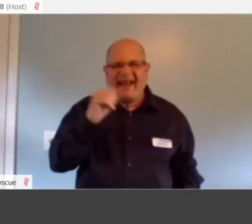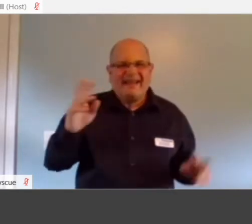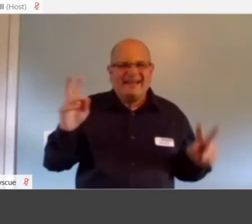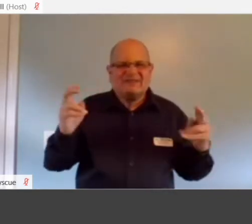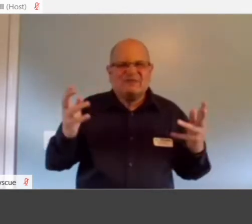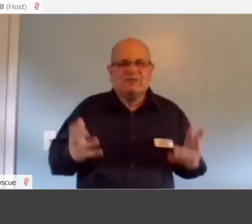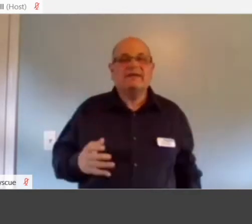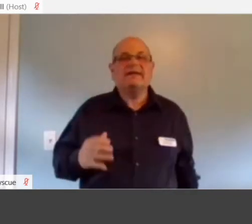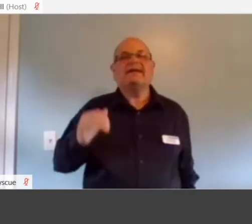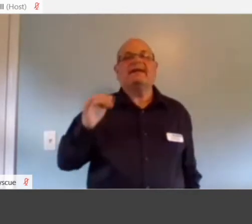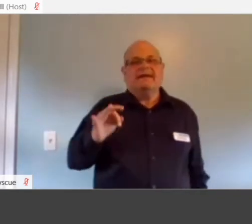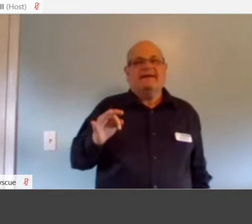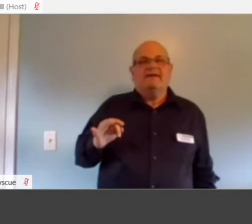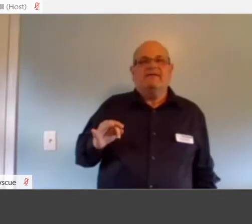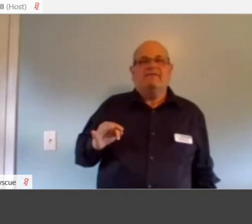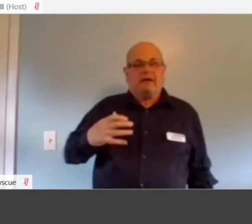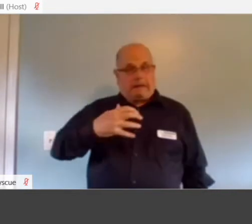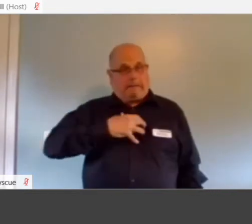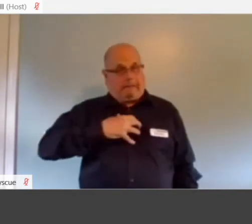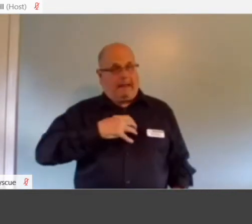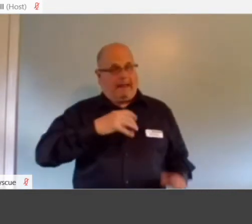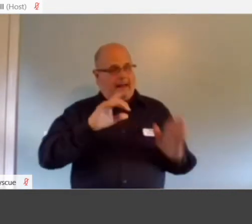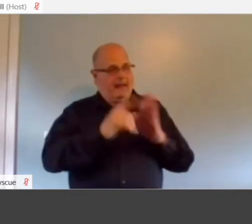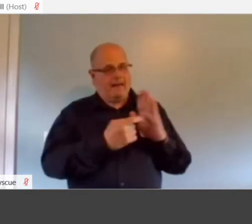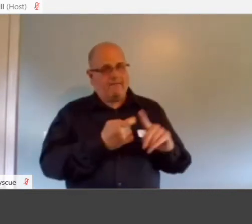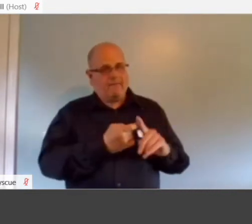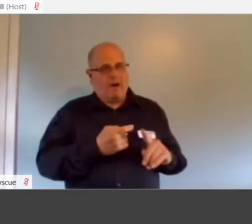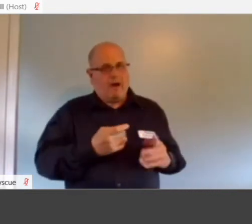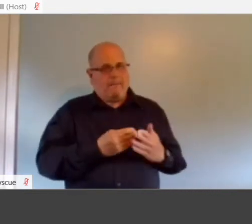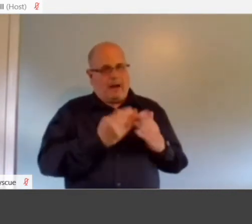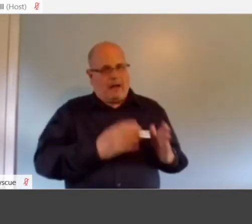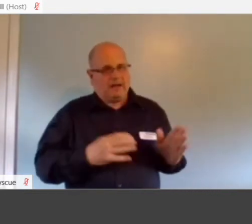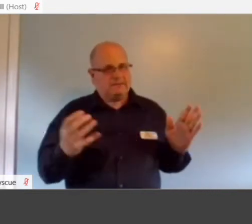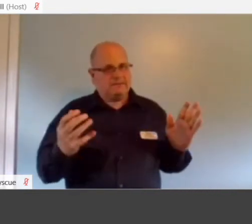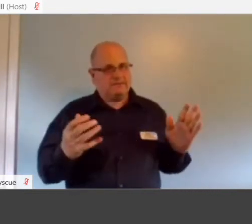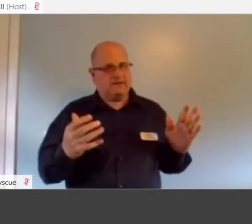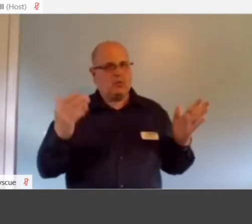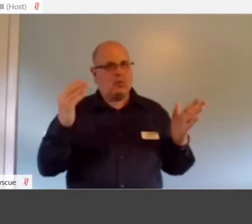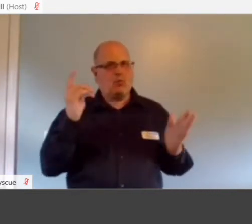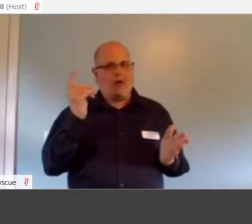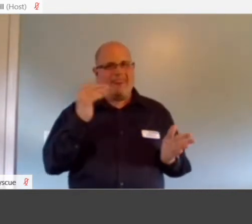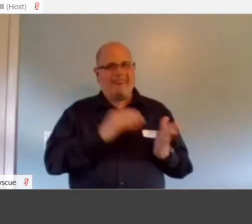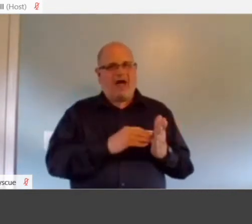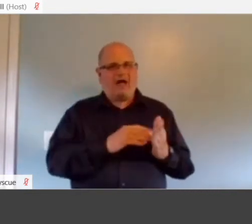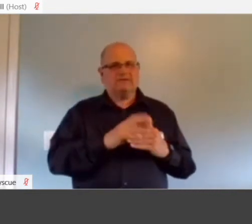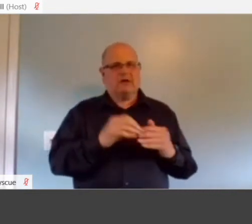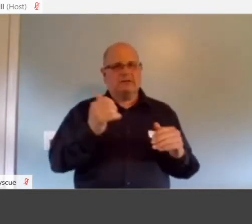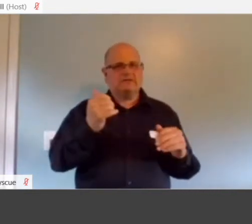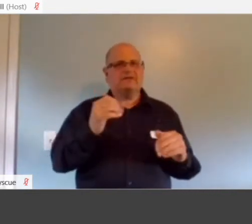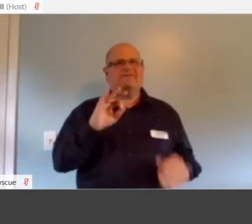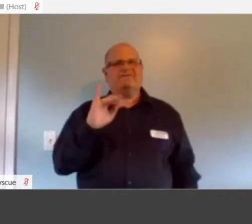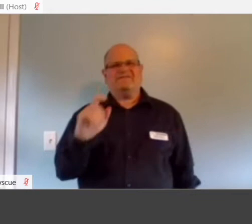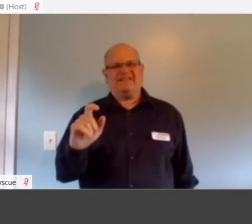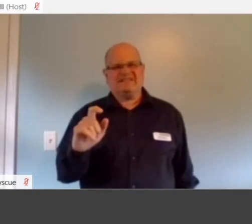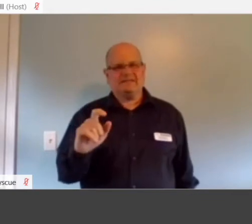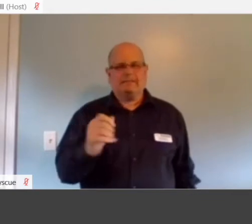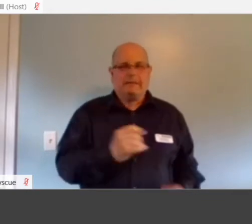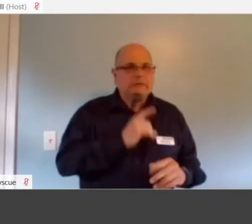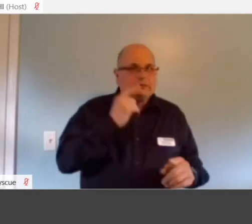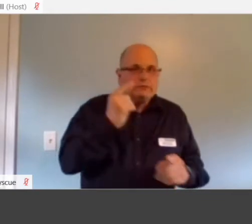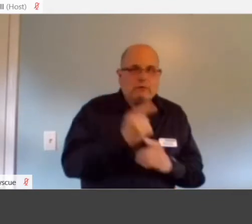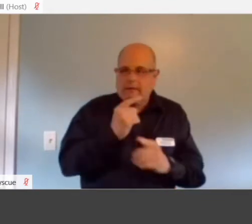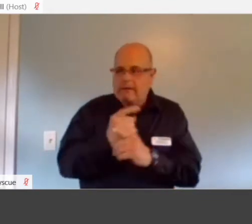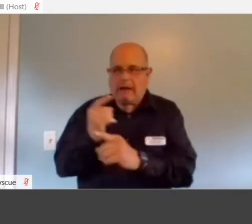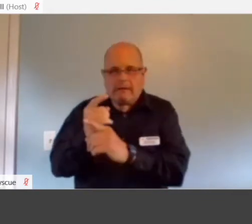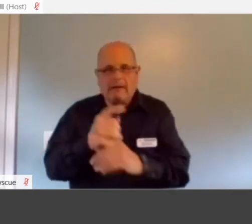it comes in as a complaint from a customer, it's $1,000 to fix it, because now you got to get everybody involved and make sure it got fixed correctly.